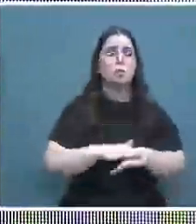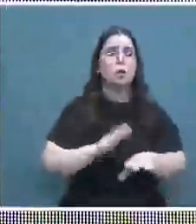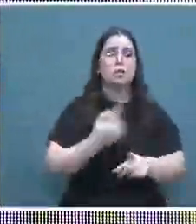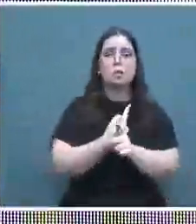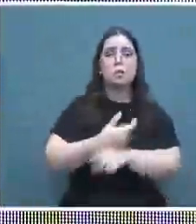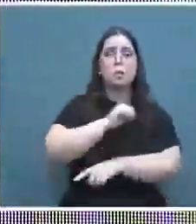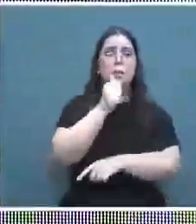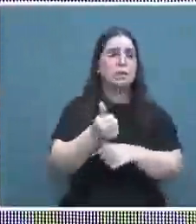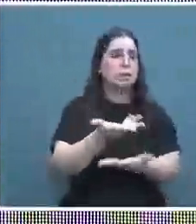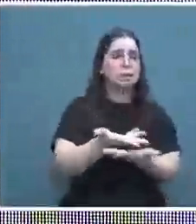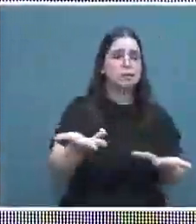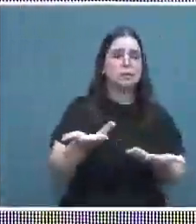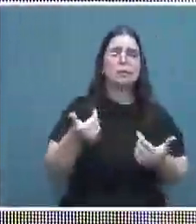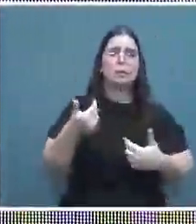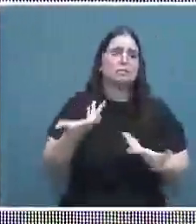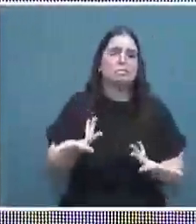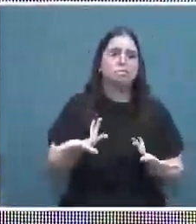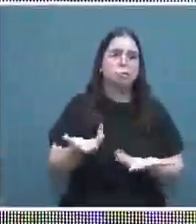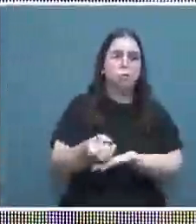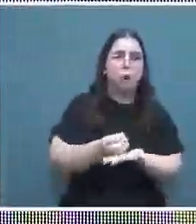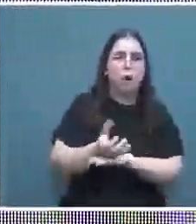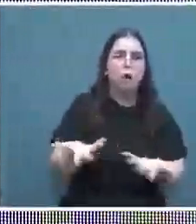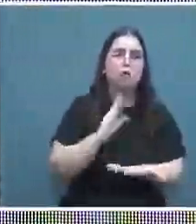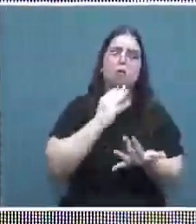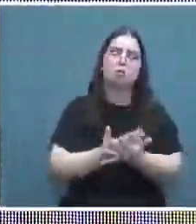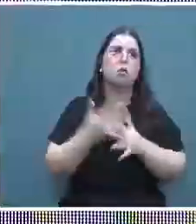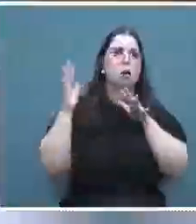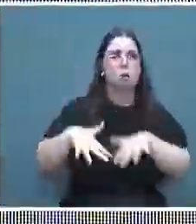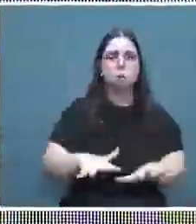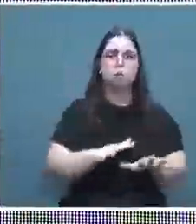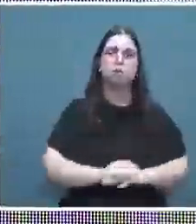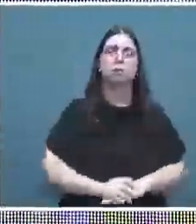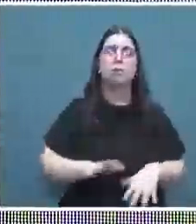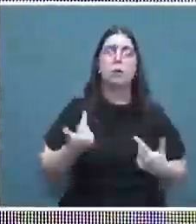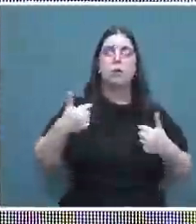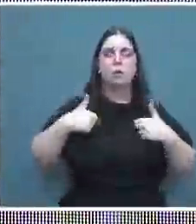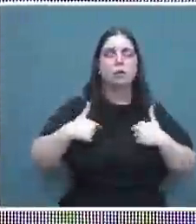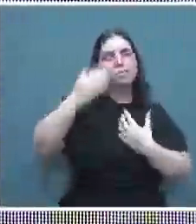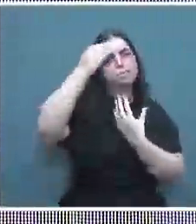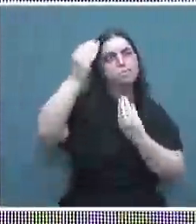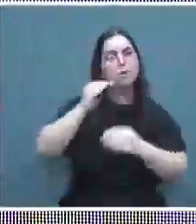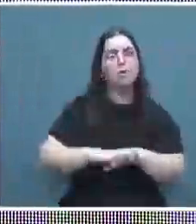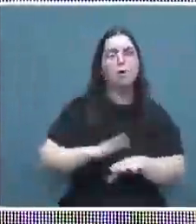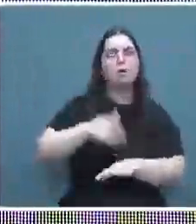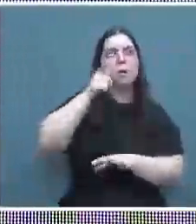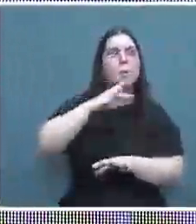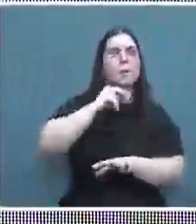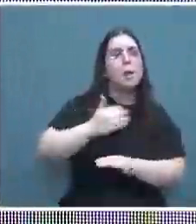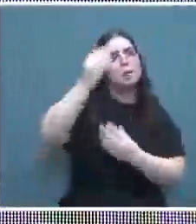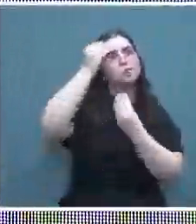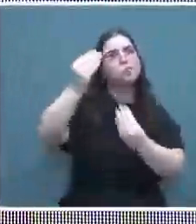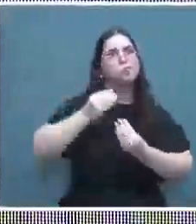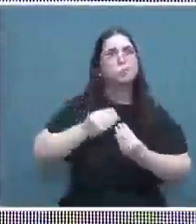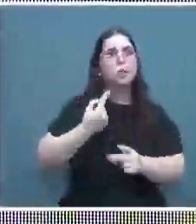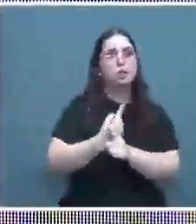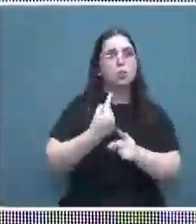So I was raised in the sense of, I was raised good because of my parents, one in heaven and one in this earth still with